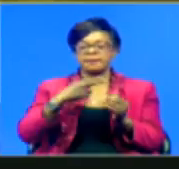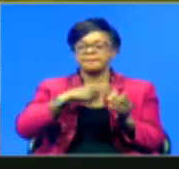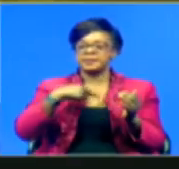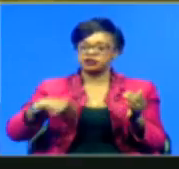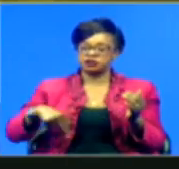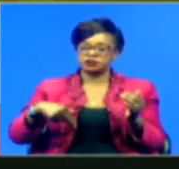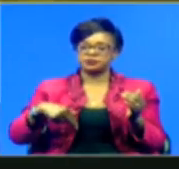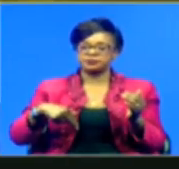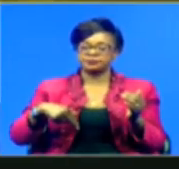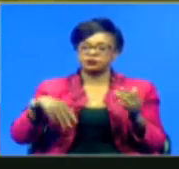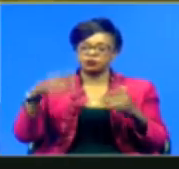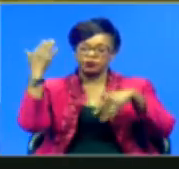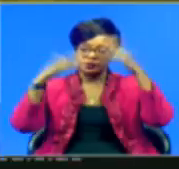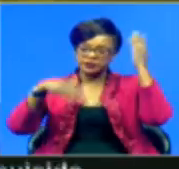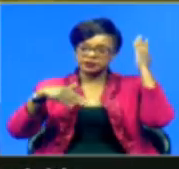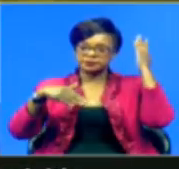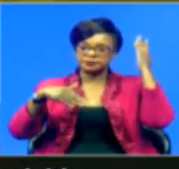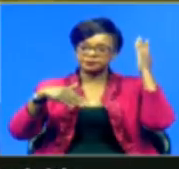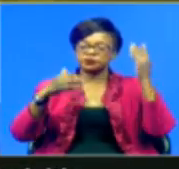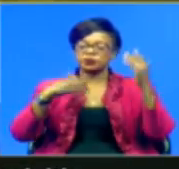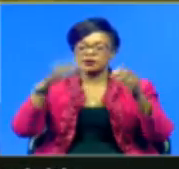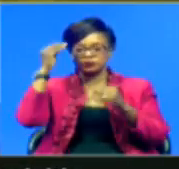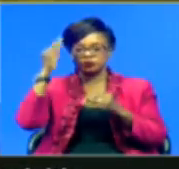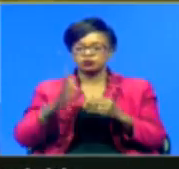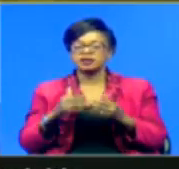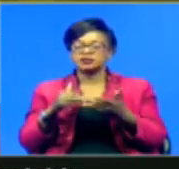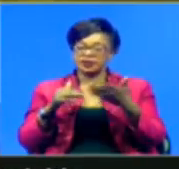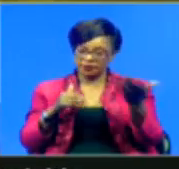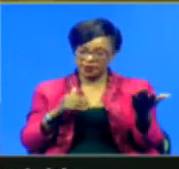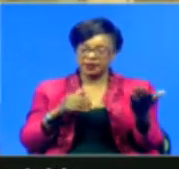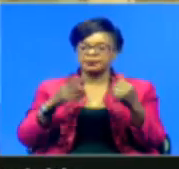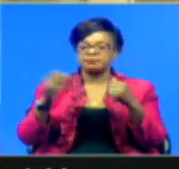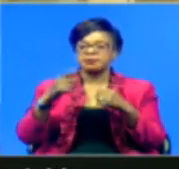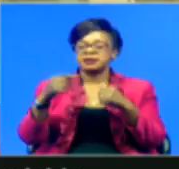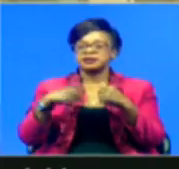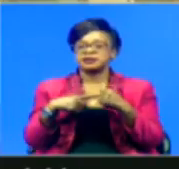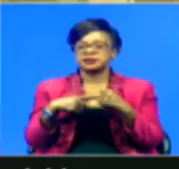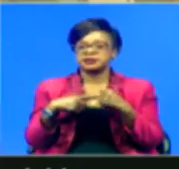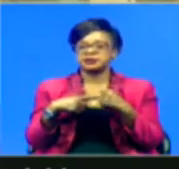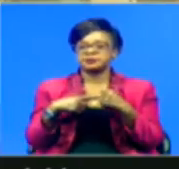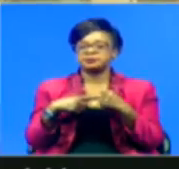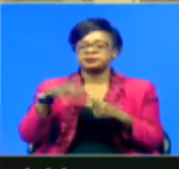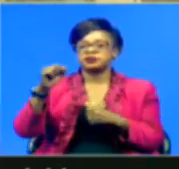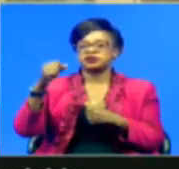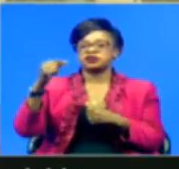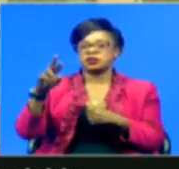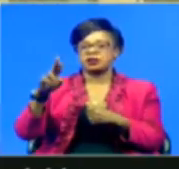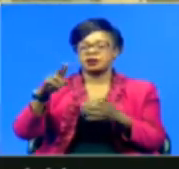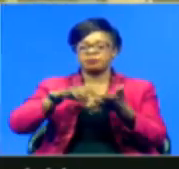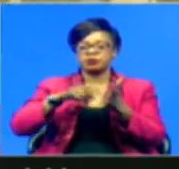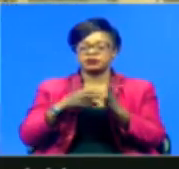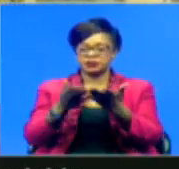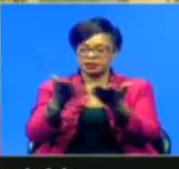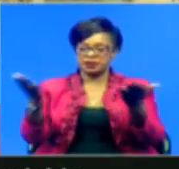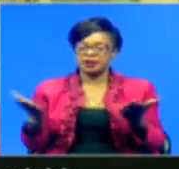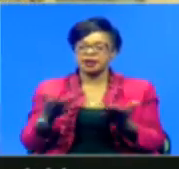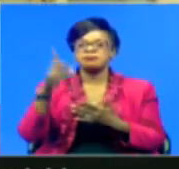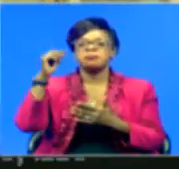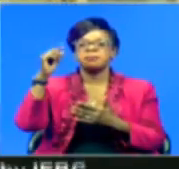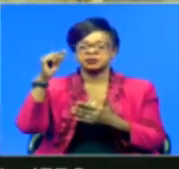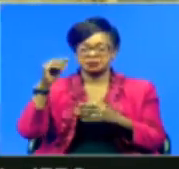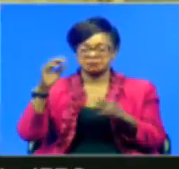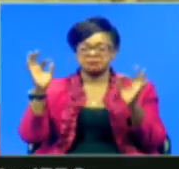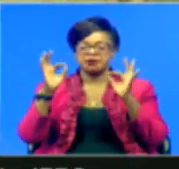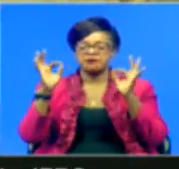Jiantong University. Already there are students being taken every 6 months. The SGR project here in Mombasa is a marvel to look